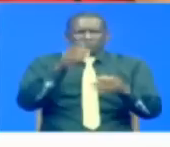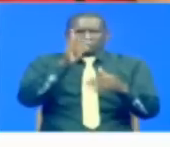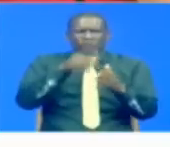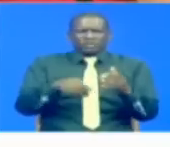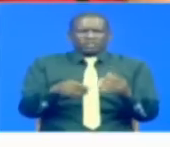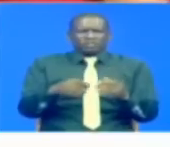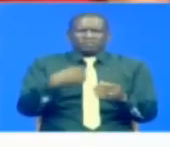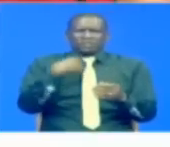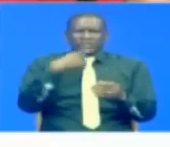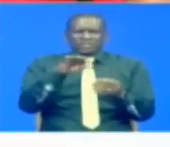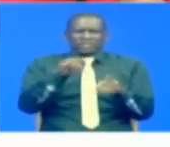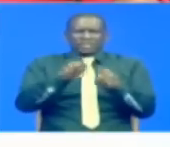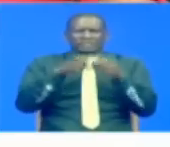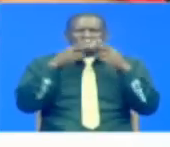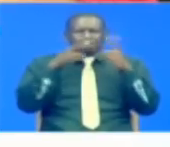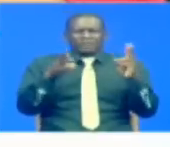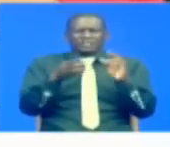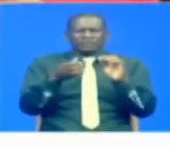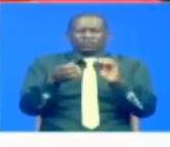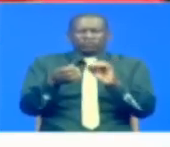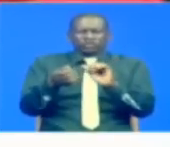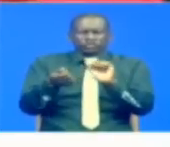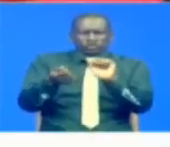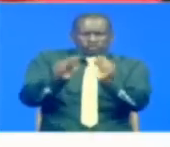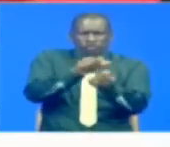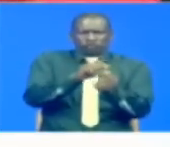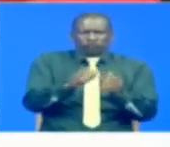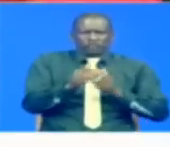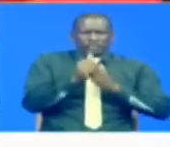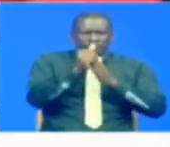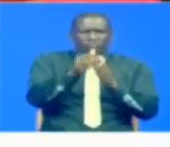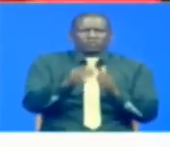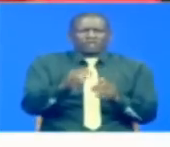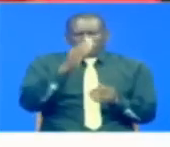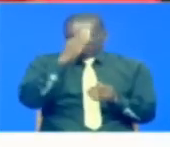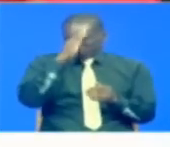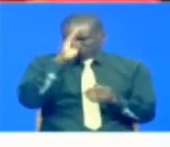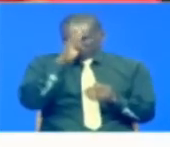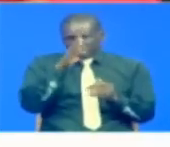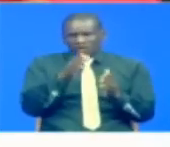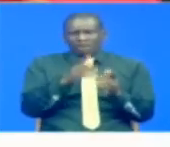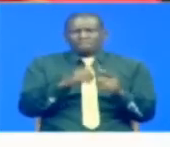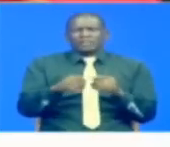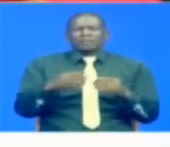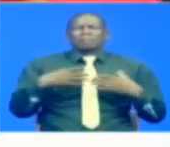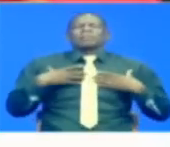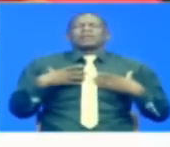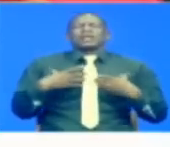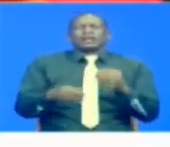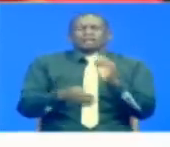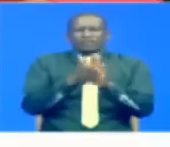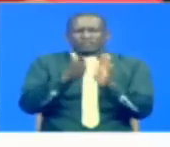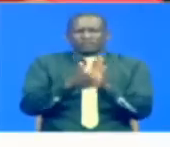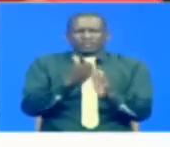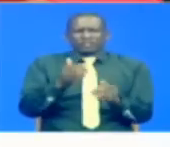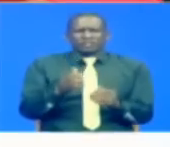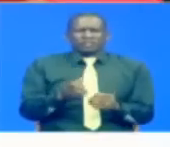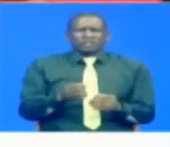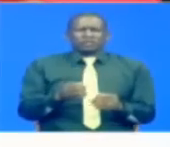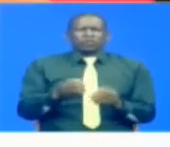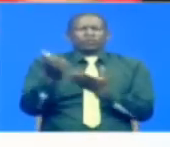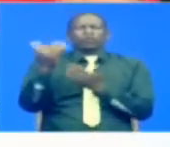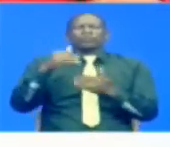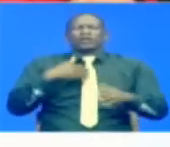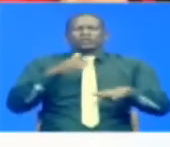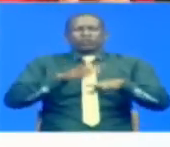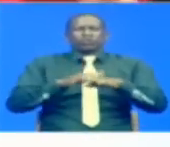called as peaceful transition. A lot of doubts there. But quick recovery to him nonetheless. He needs his good health for his